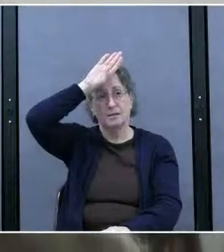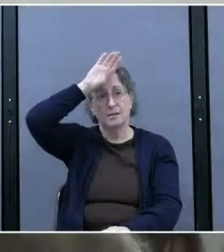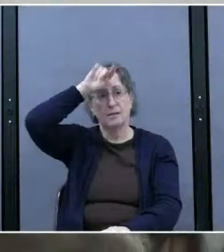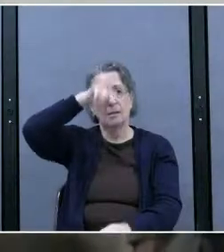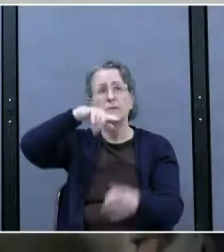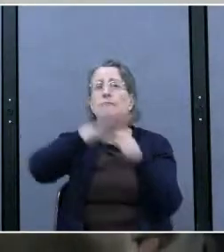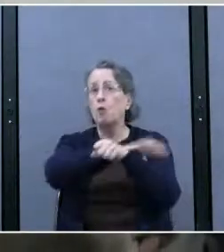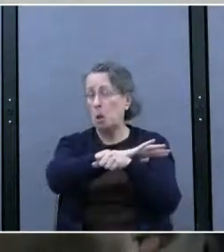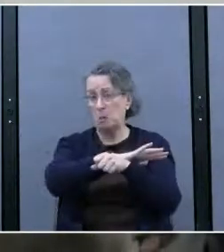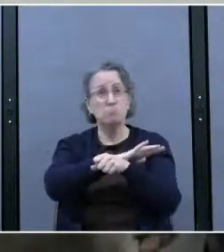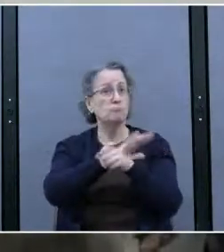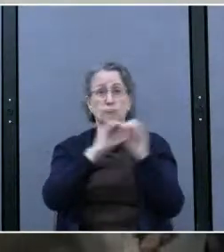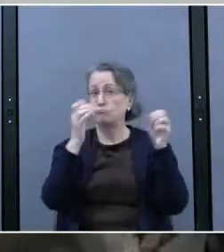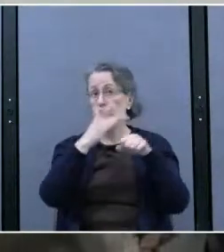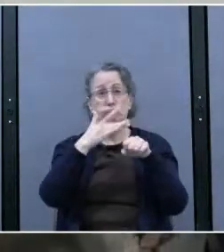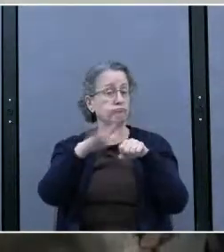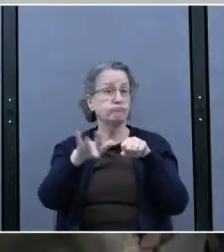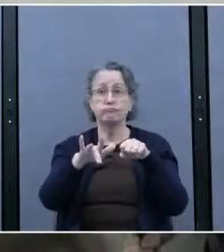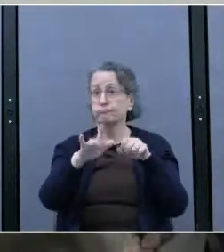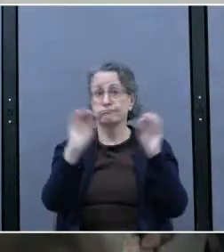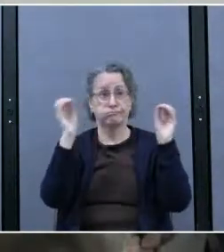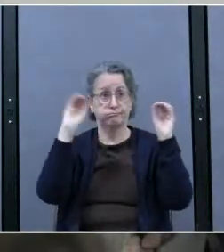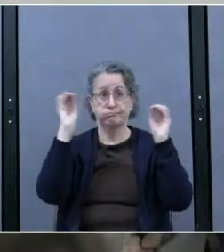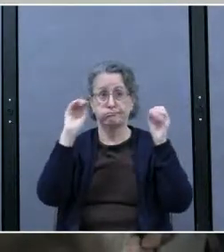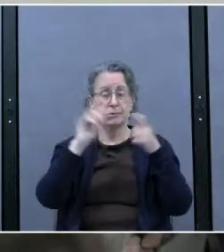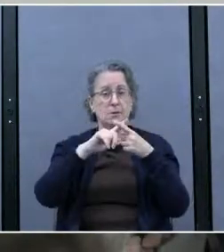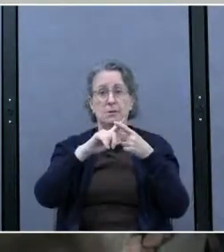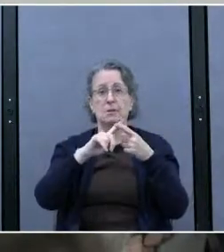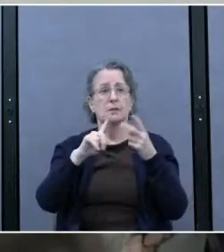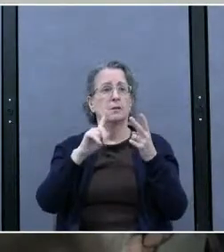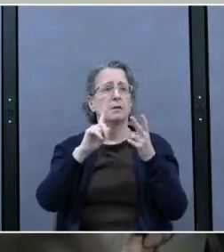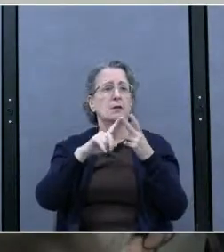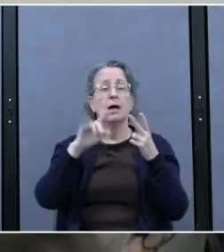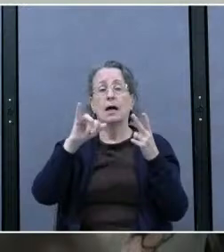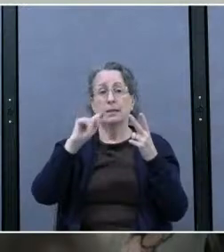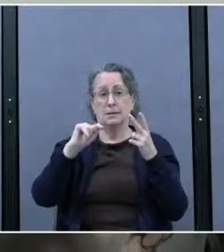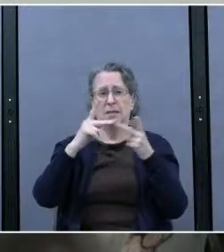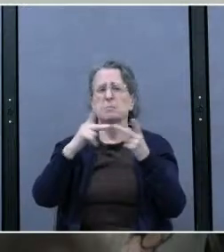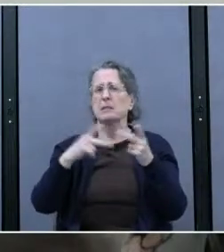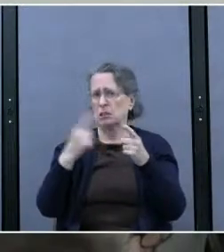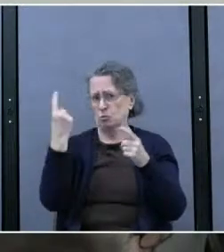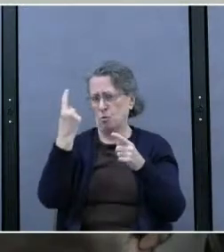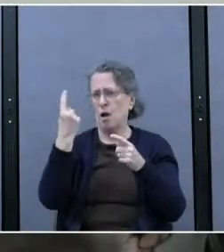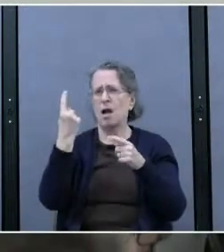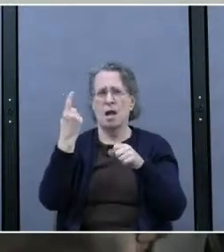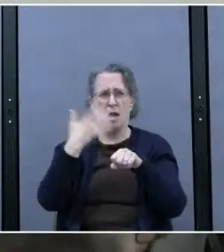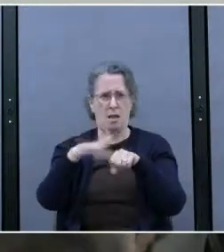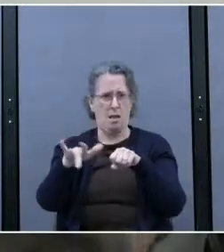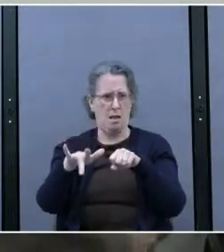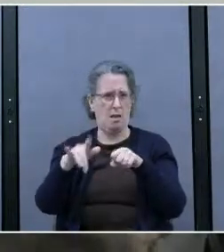there. Oh, geez. The IT position is vacant.